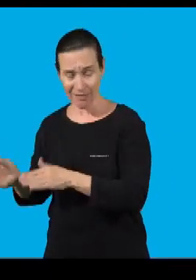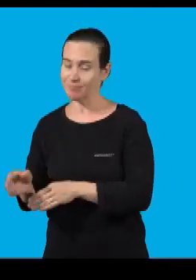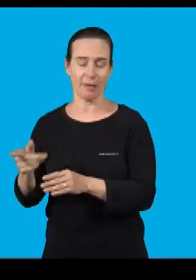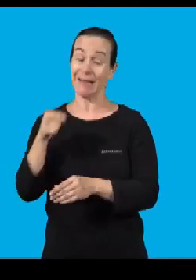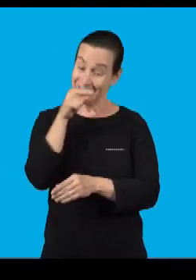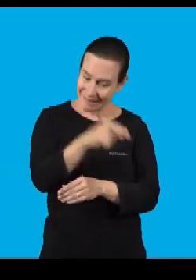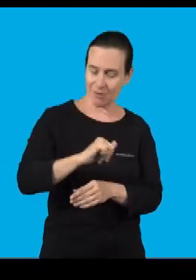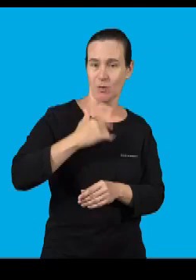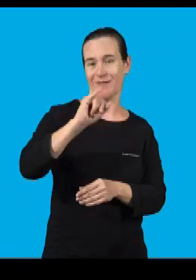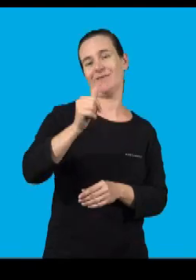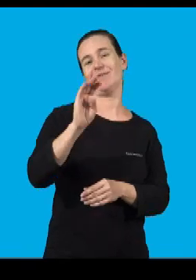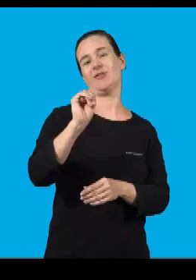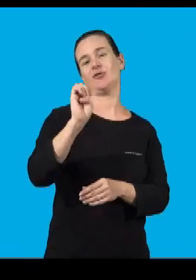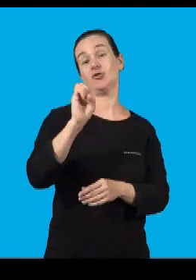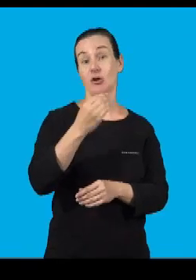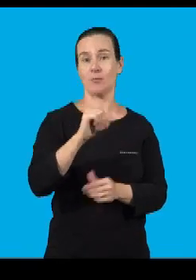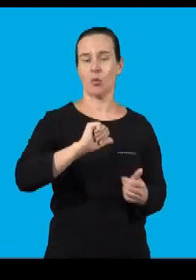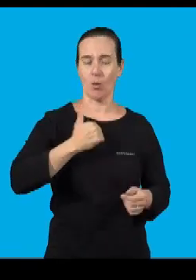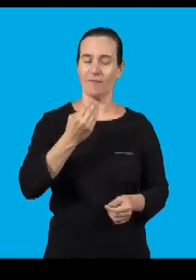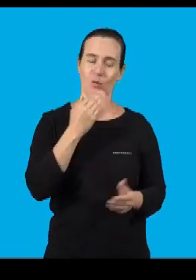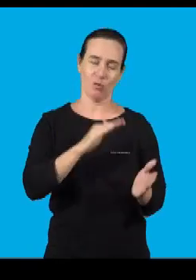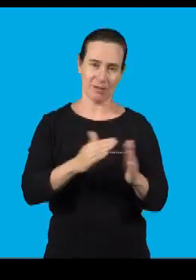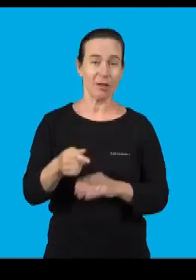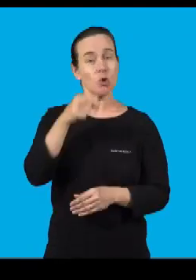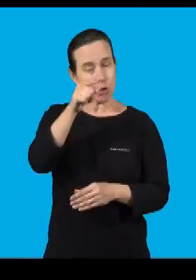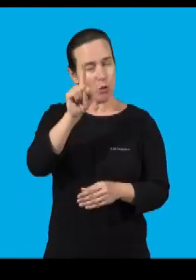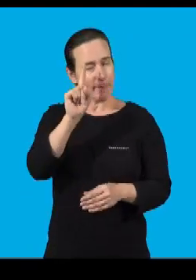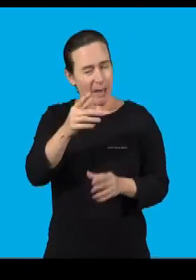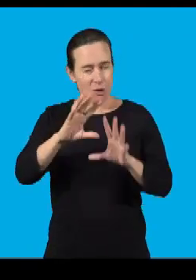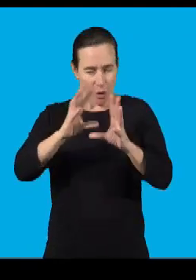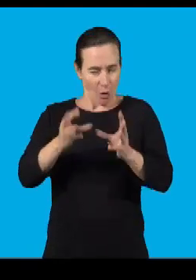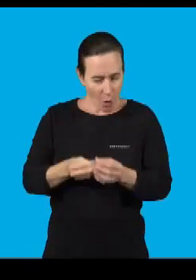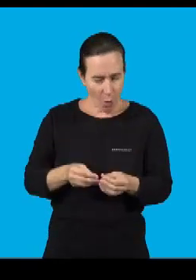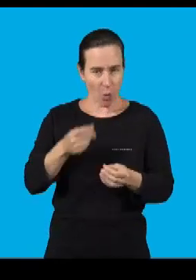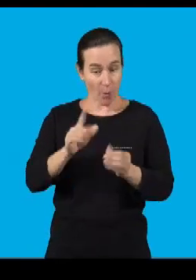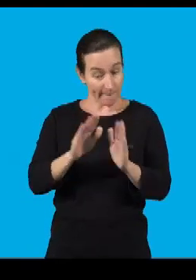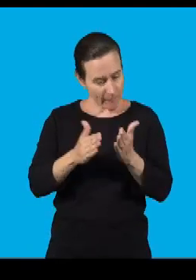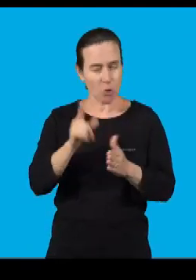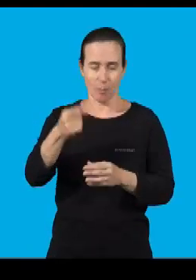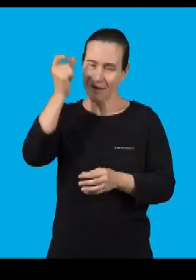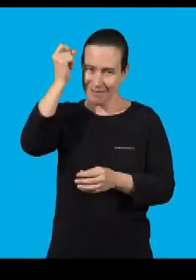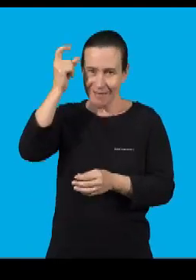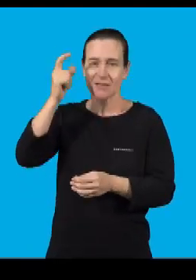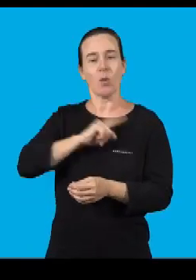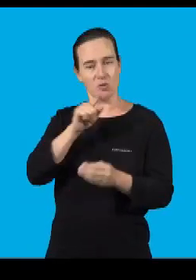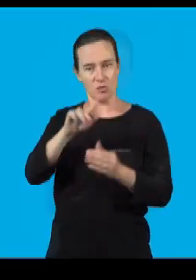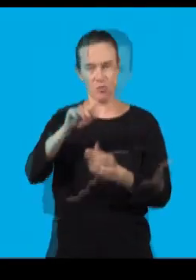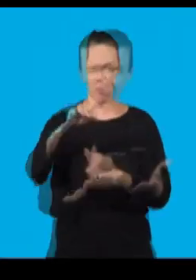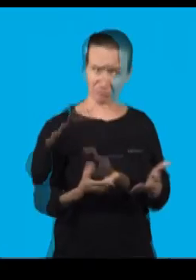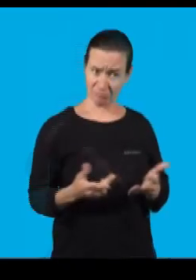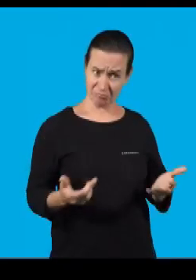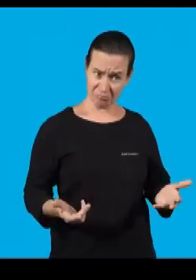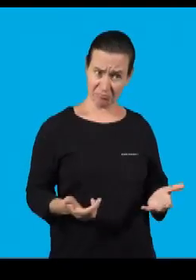wife who passed away. All right. So you should be able to know that from your knowledge of the novel as a